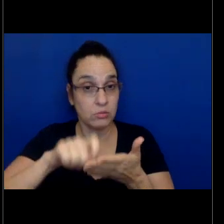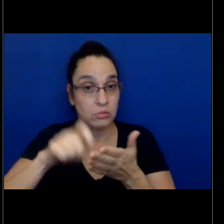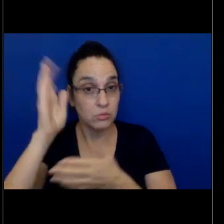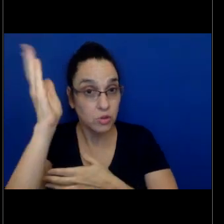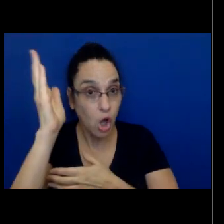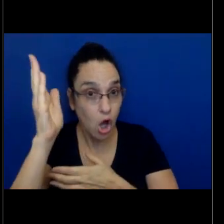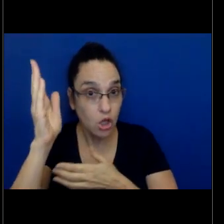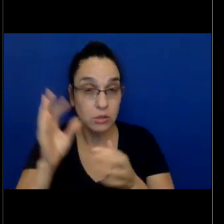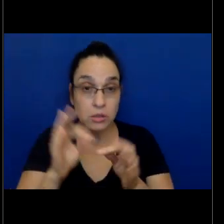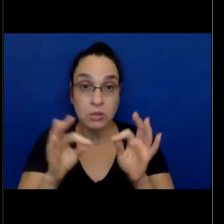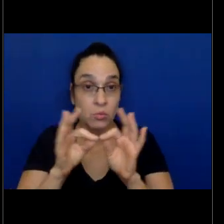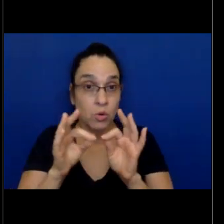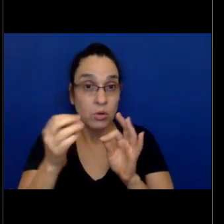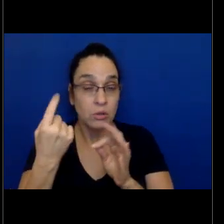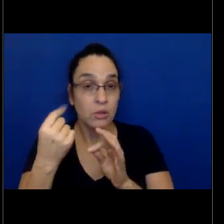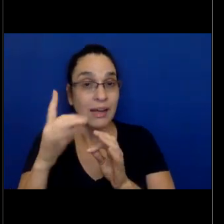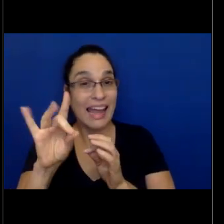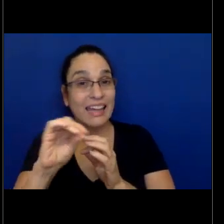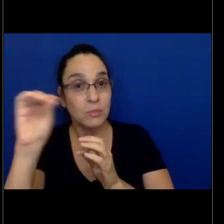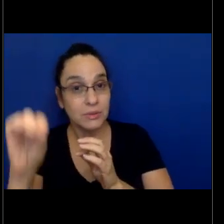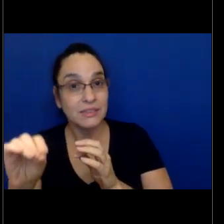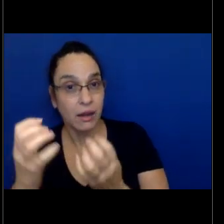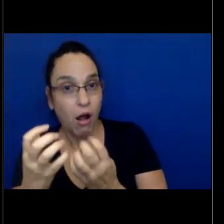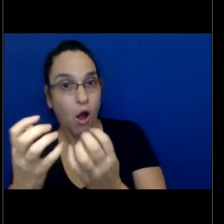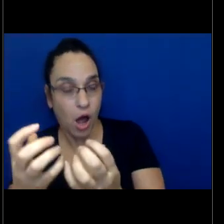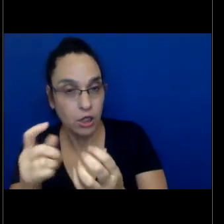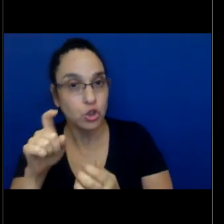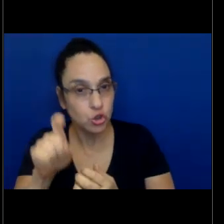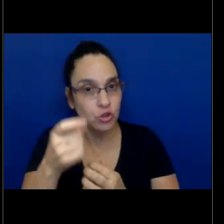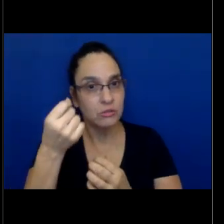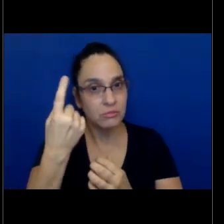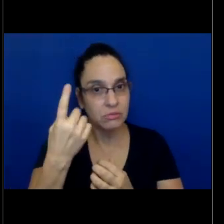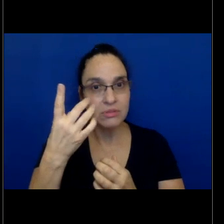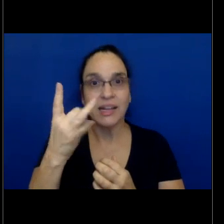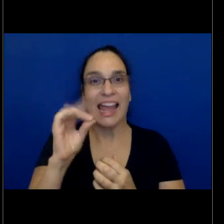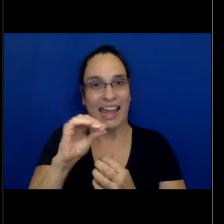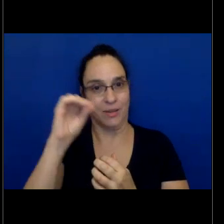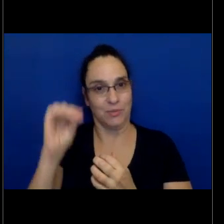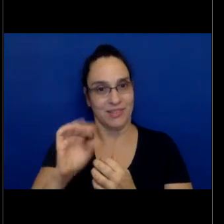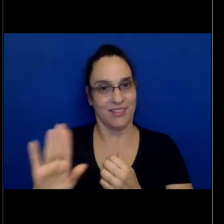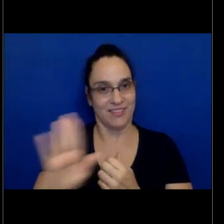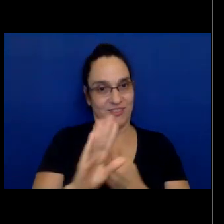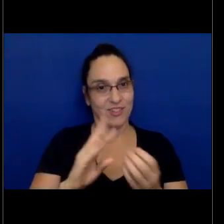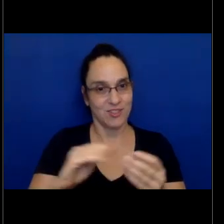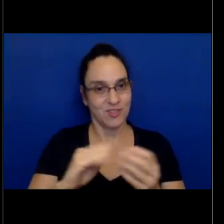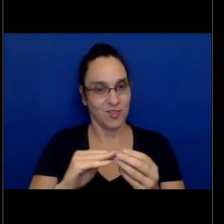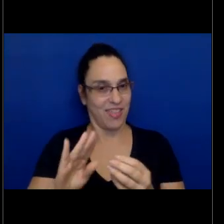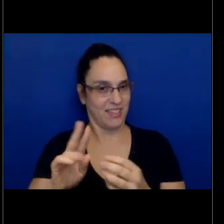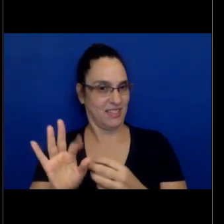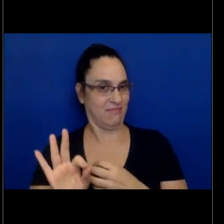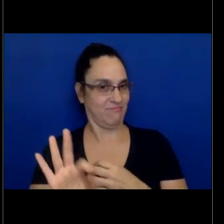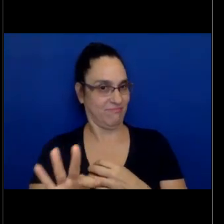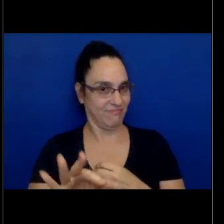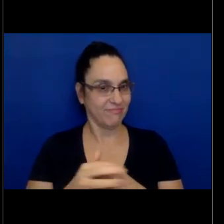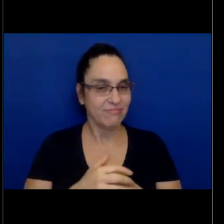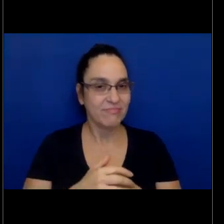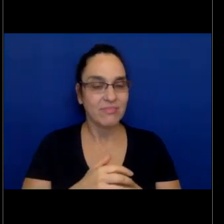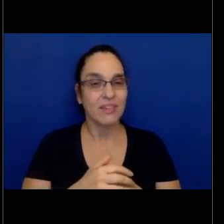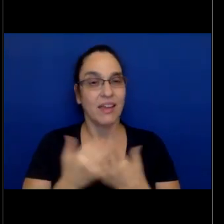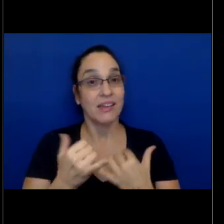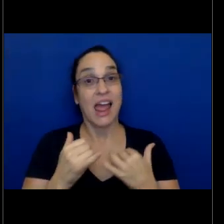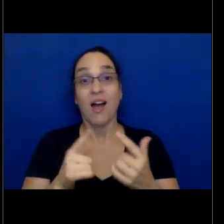audience understand 18% of your story. So this is something I think is important, that as a field of linguistics becoming more and more